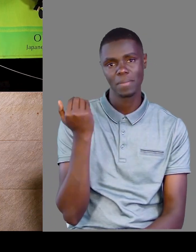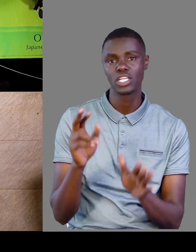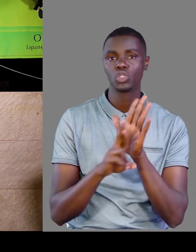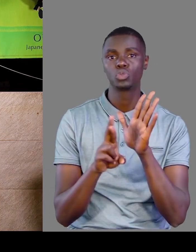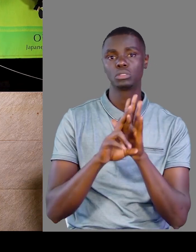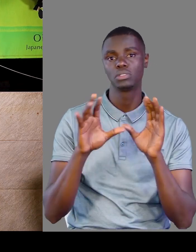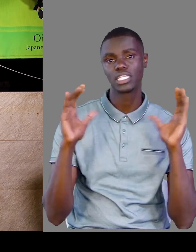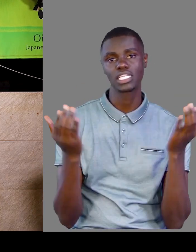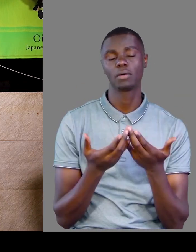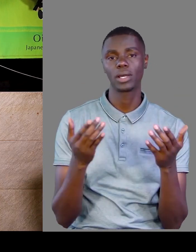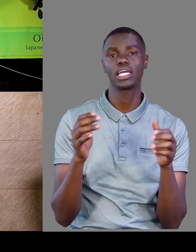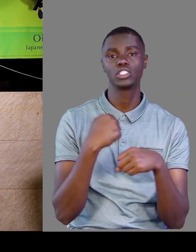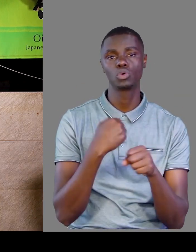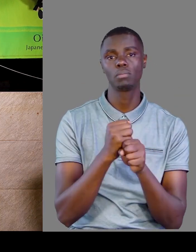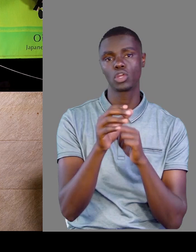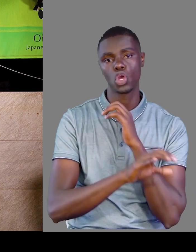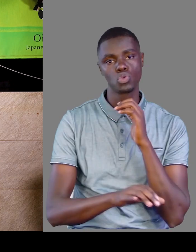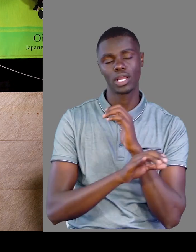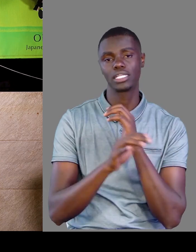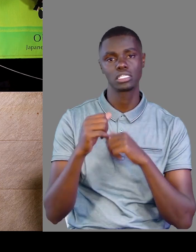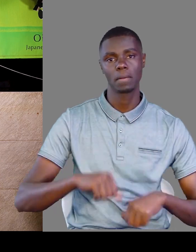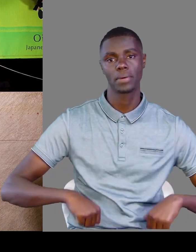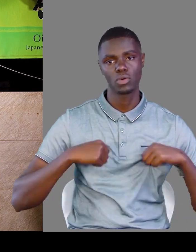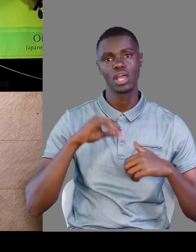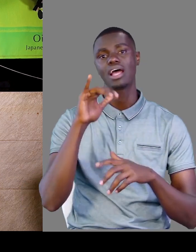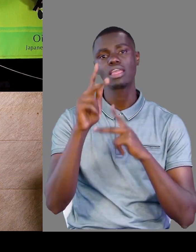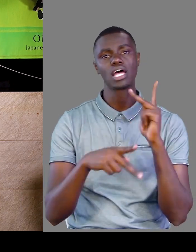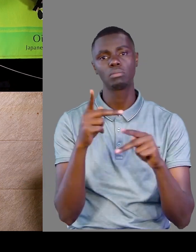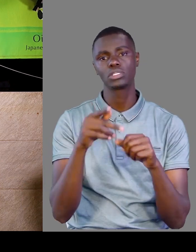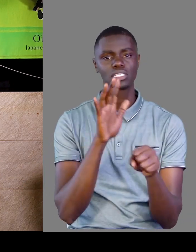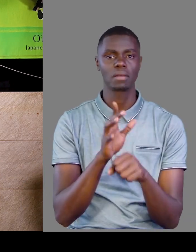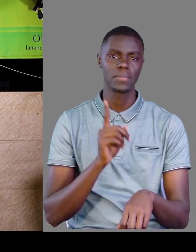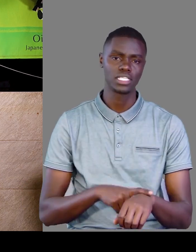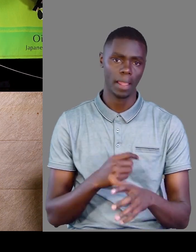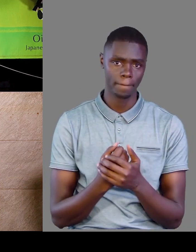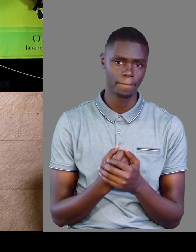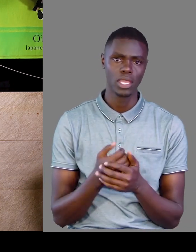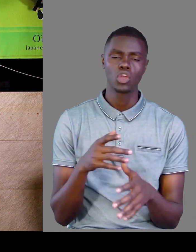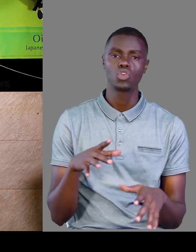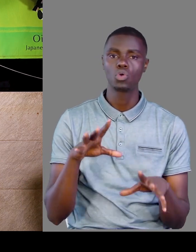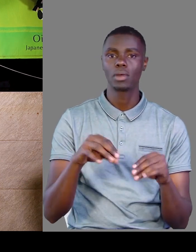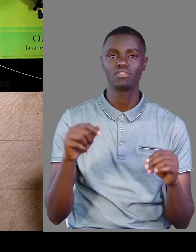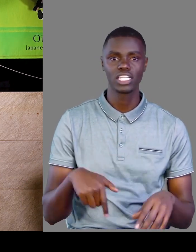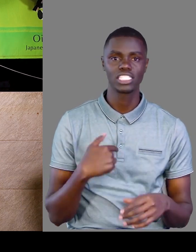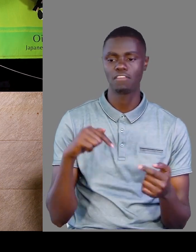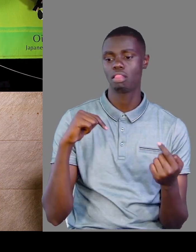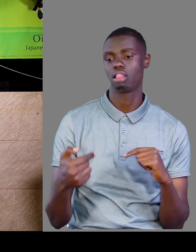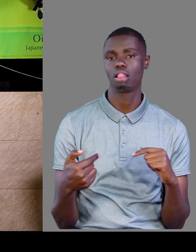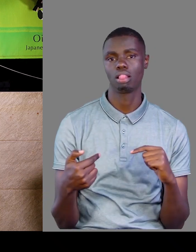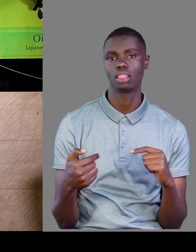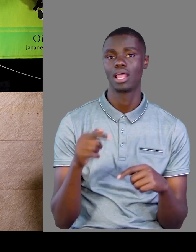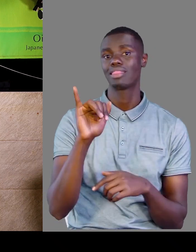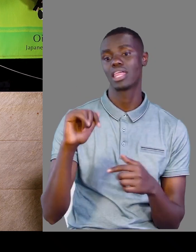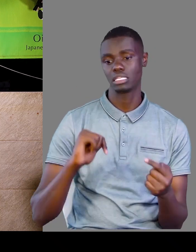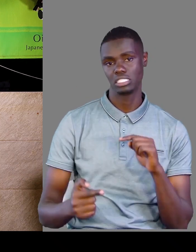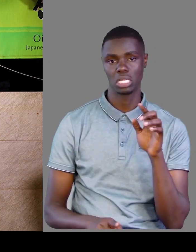can be, to represent the world, to make your country proud. And in the process of doing that, most of the time, you might find yourself getting injured. And